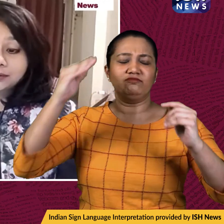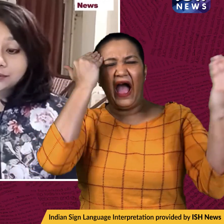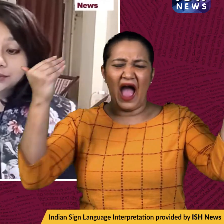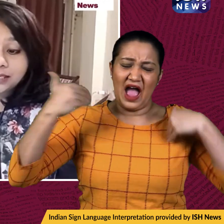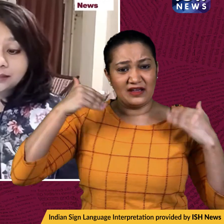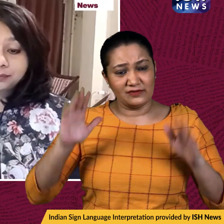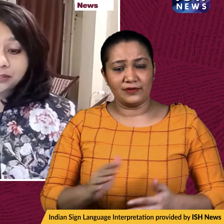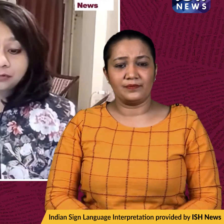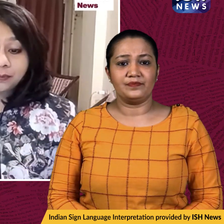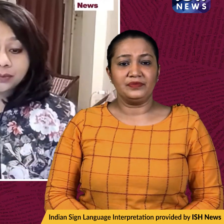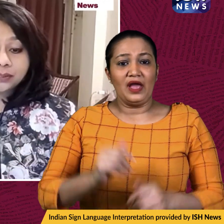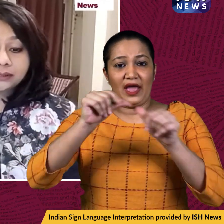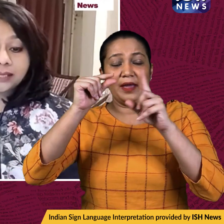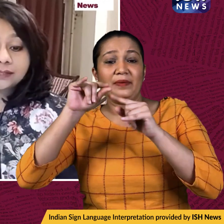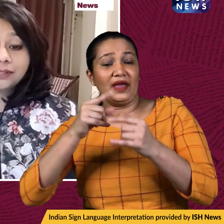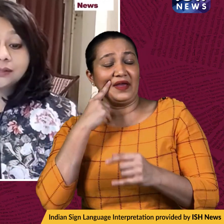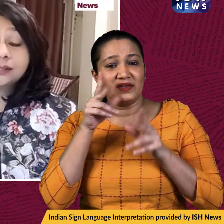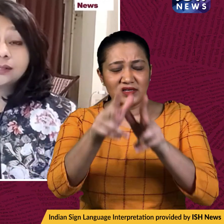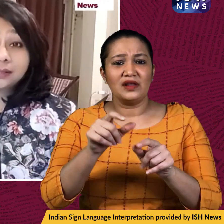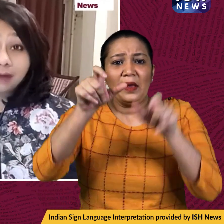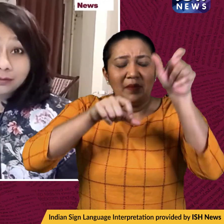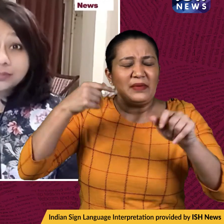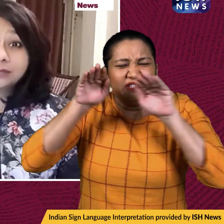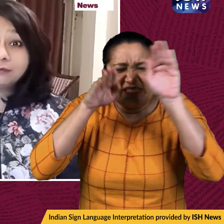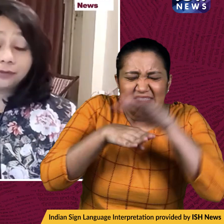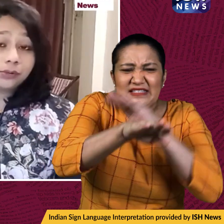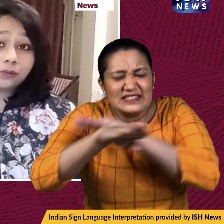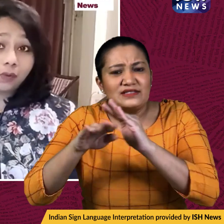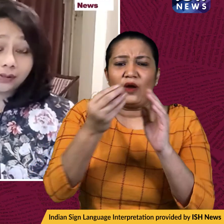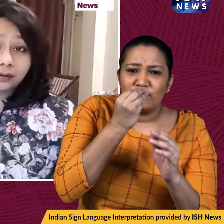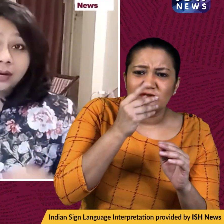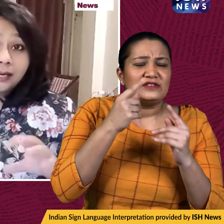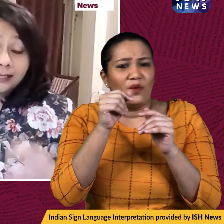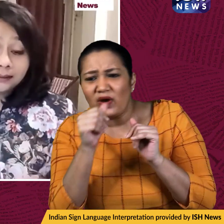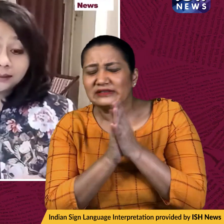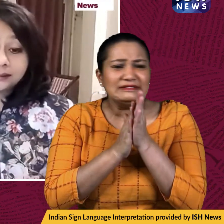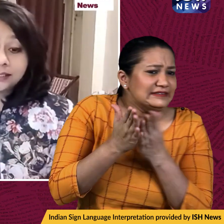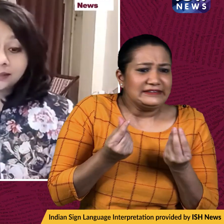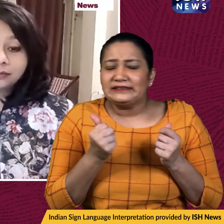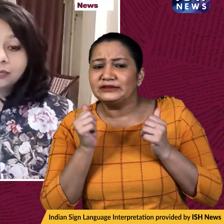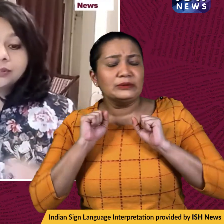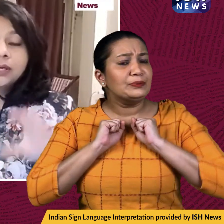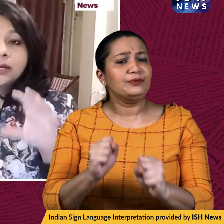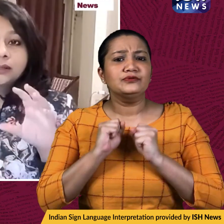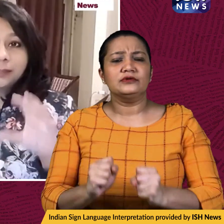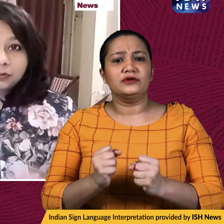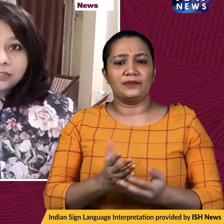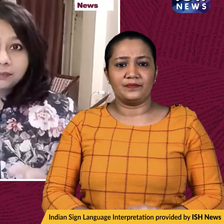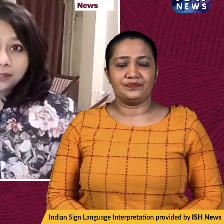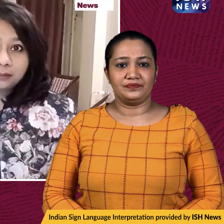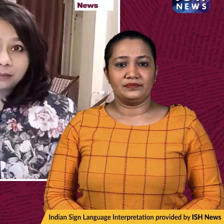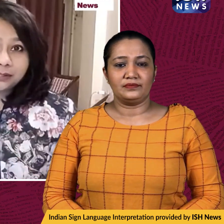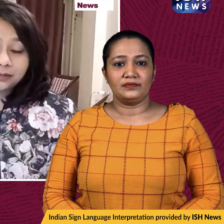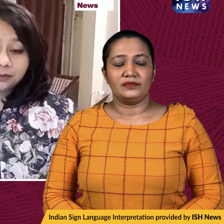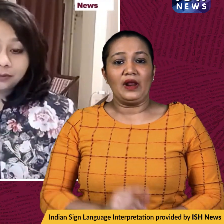injured. Now, Associated Press reported that civilians are scrounging for food and water in the city at the moment. The